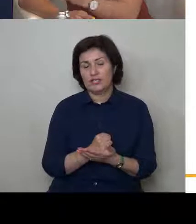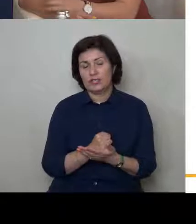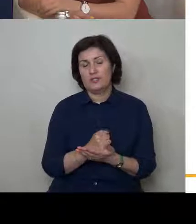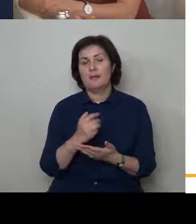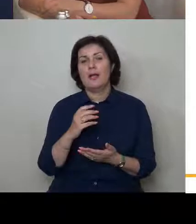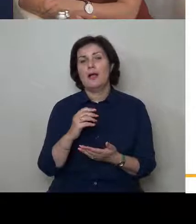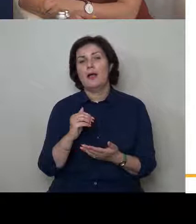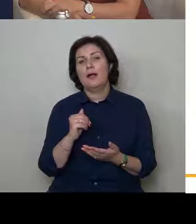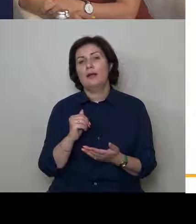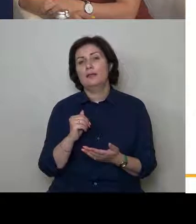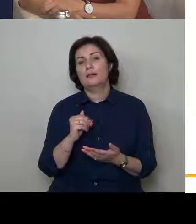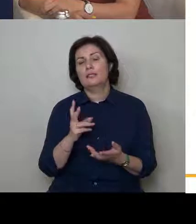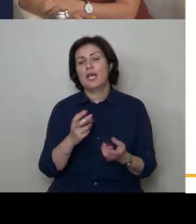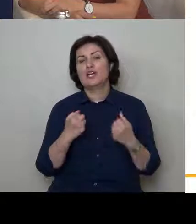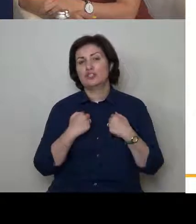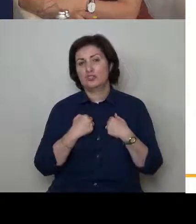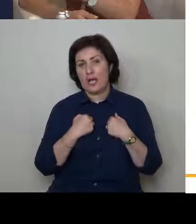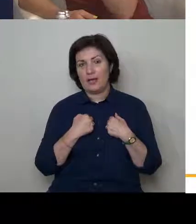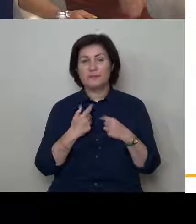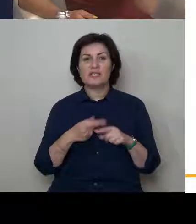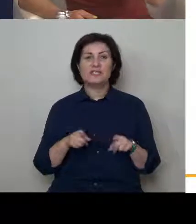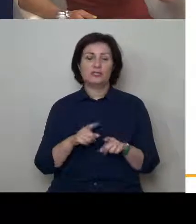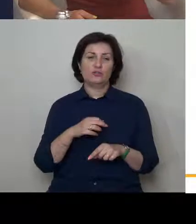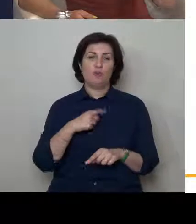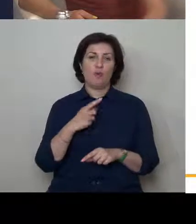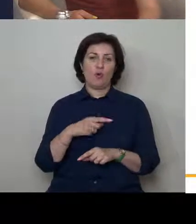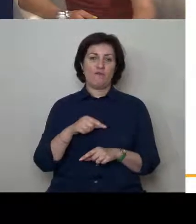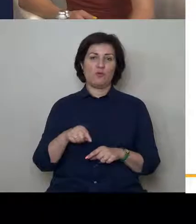a year.